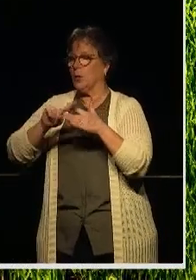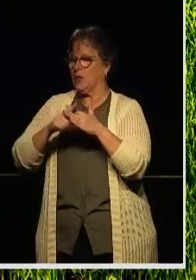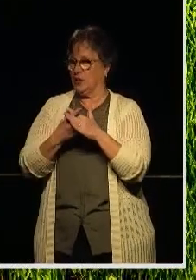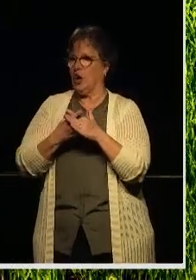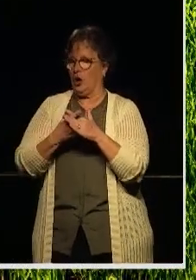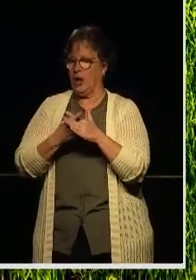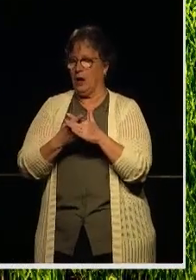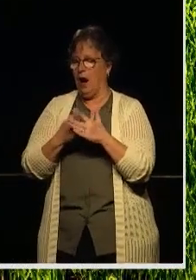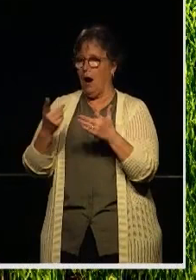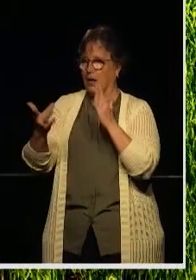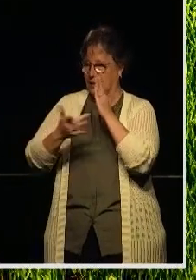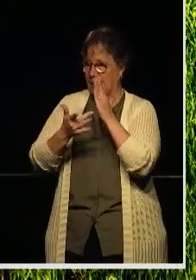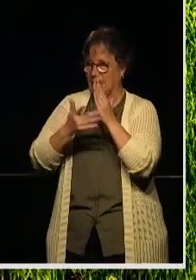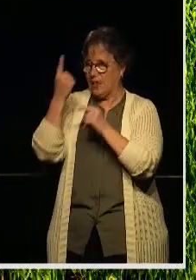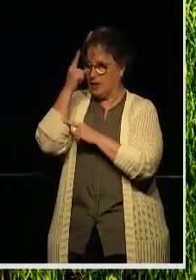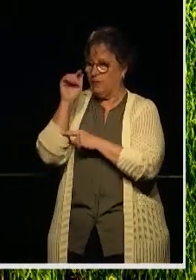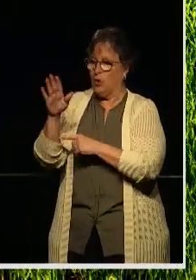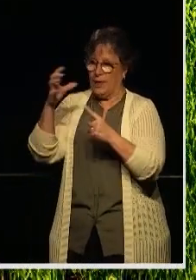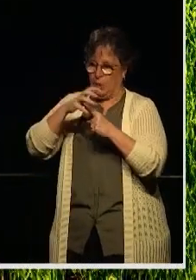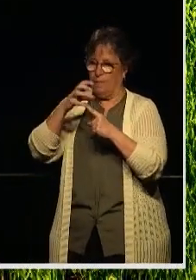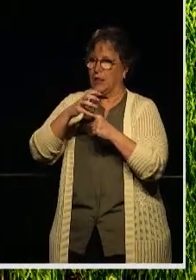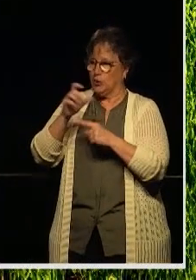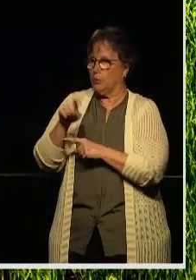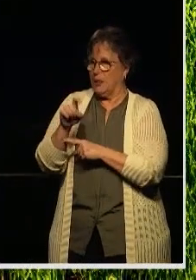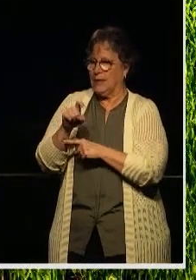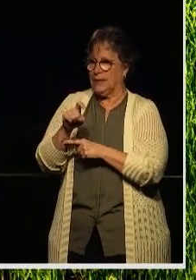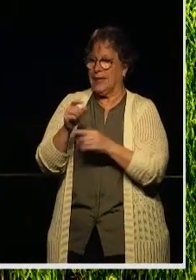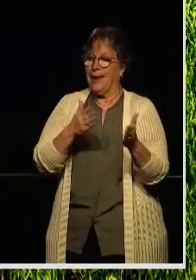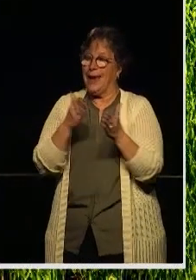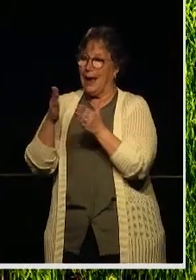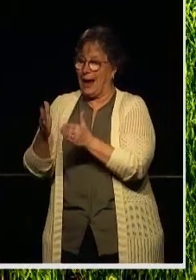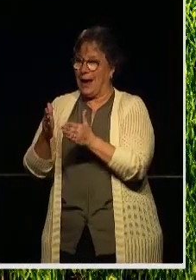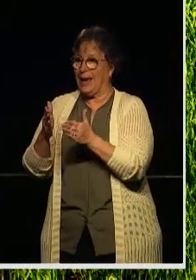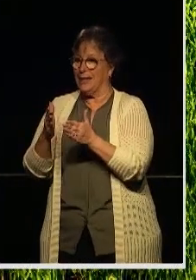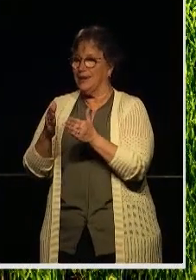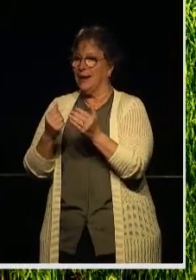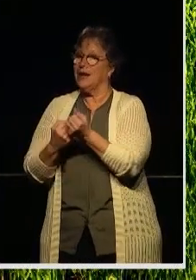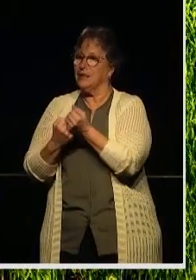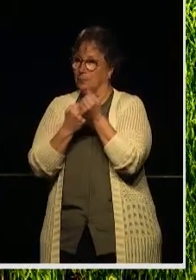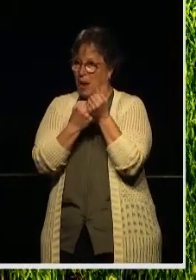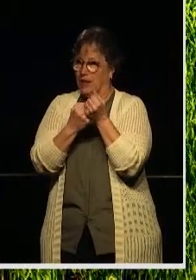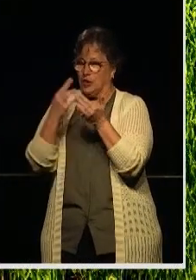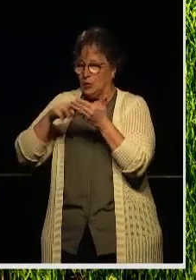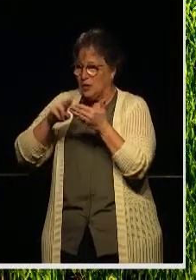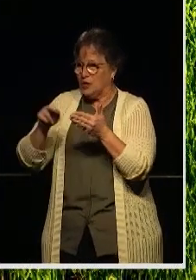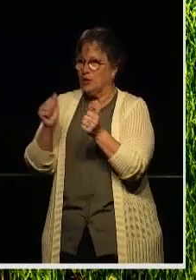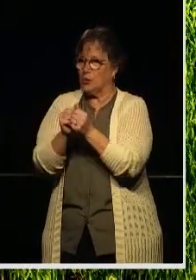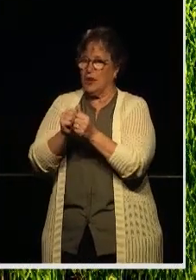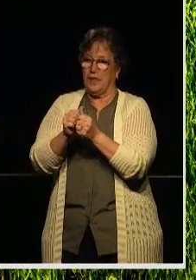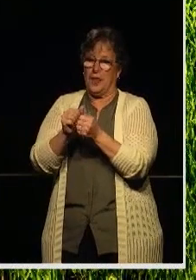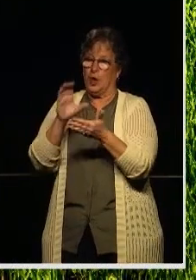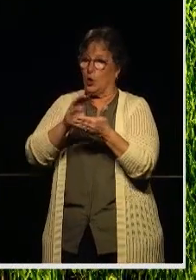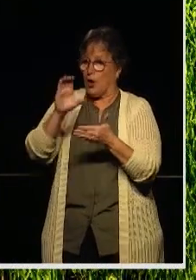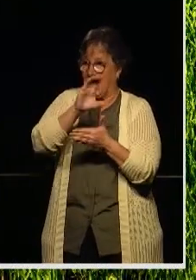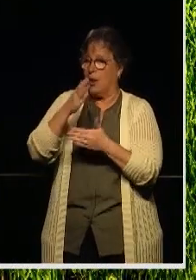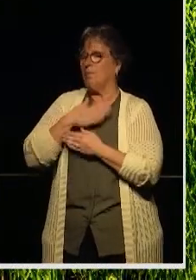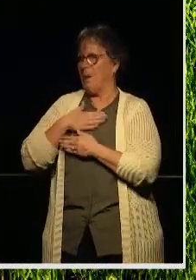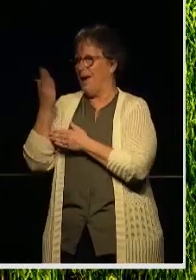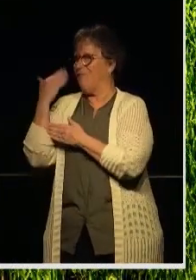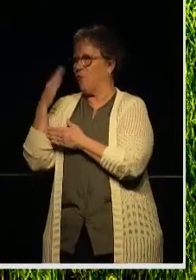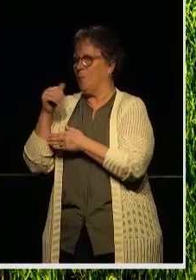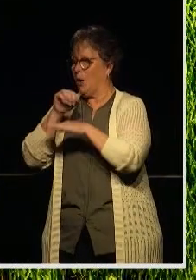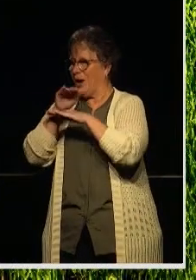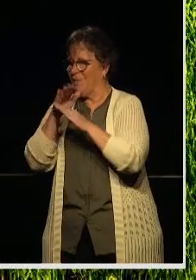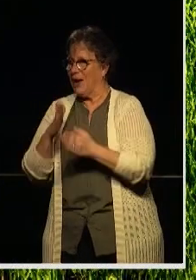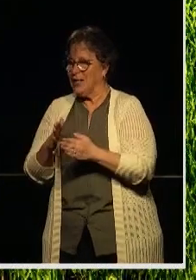production needs, as well as the opportunity to do sponsored research with Cornell University with my former advisor, as well as